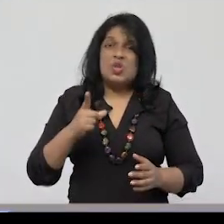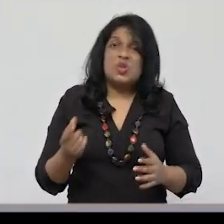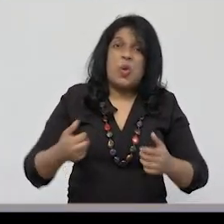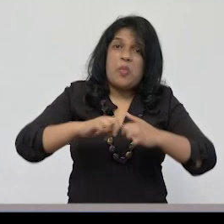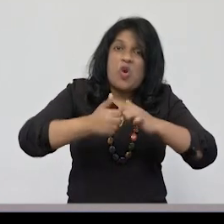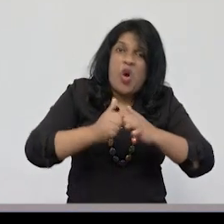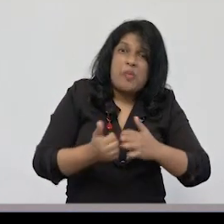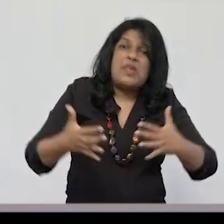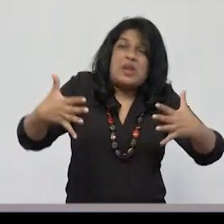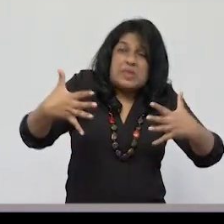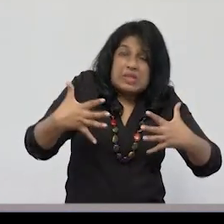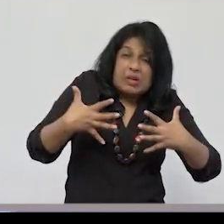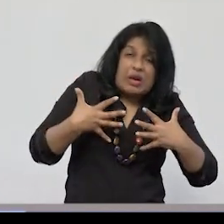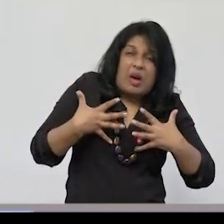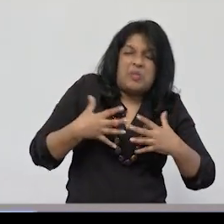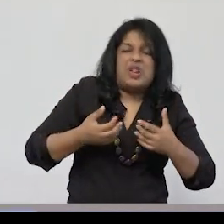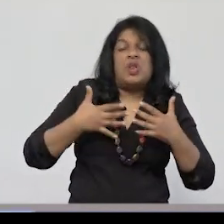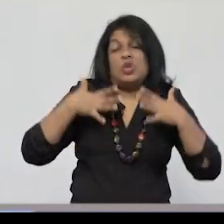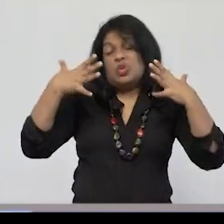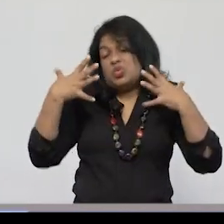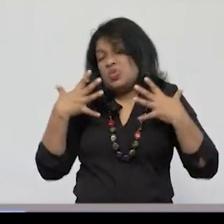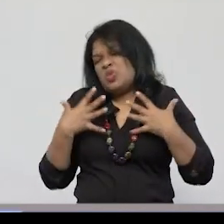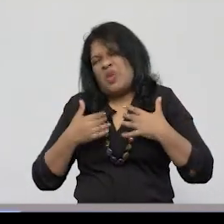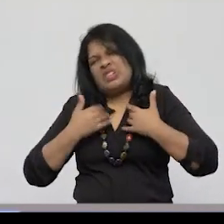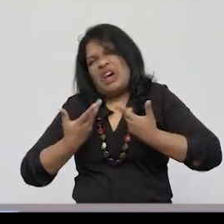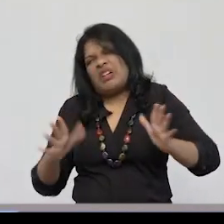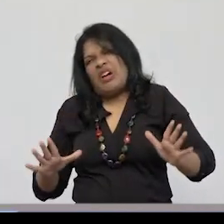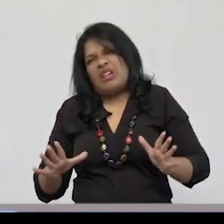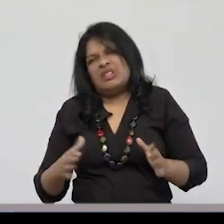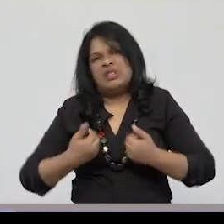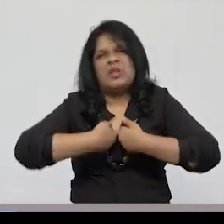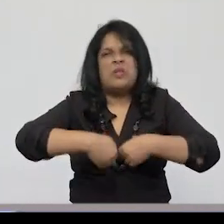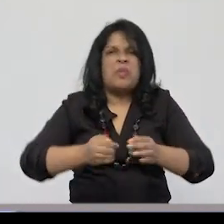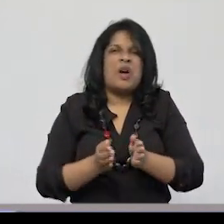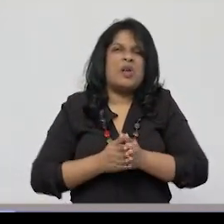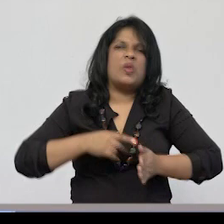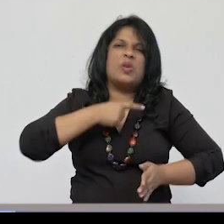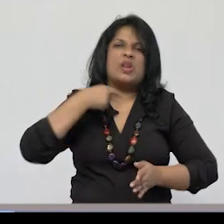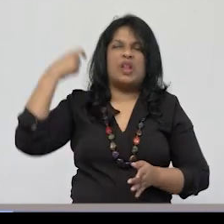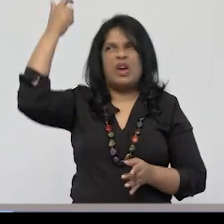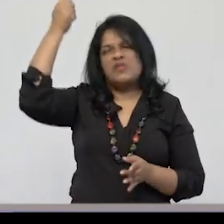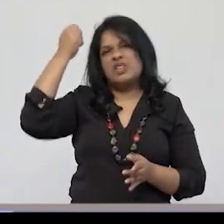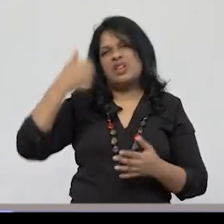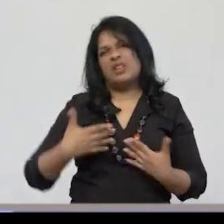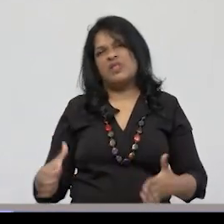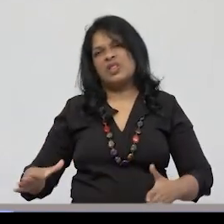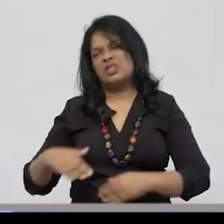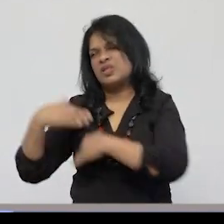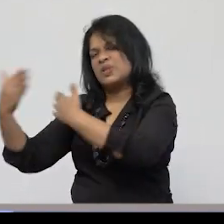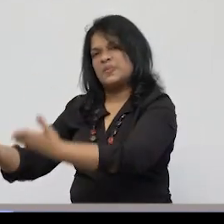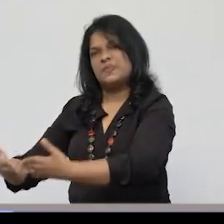mind. Listen to me. When you come to the place where you think, my goodness, I can't bear this anymore,